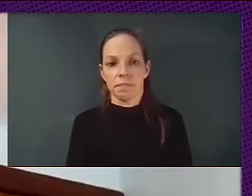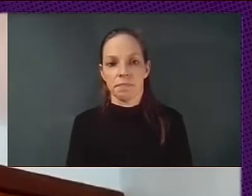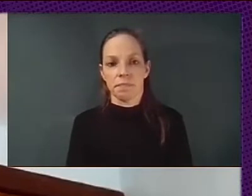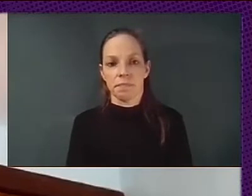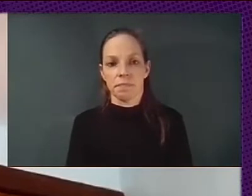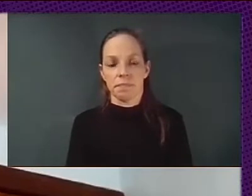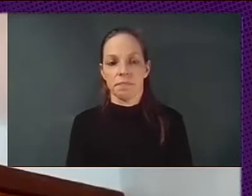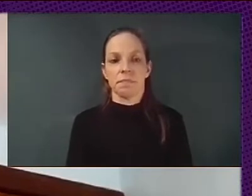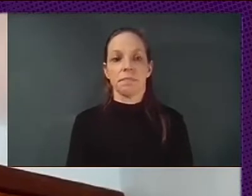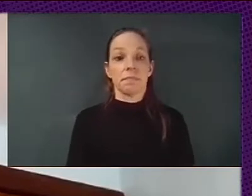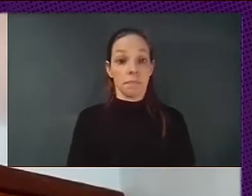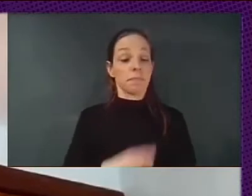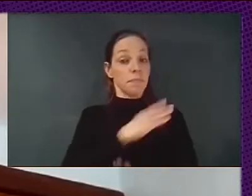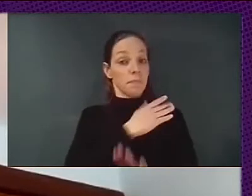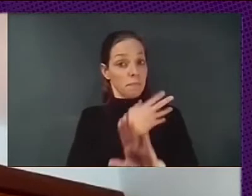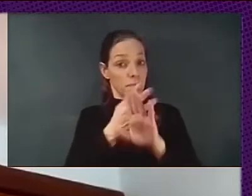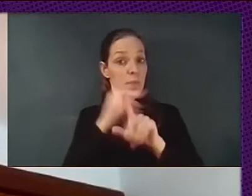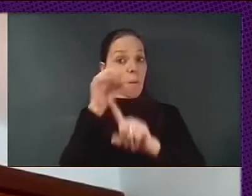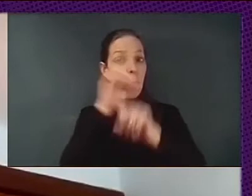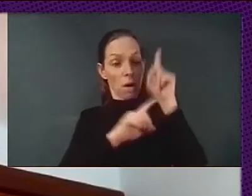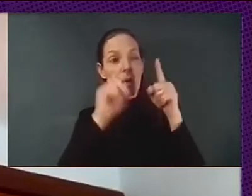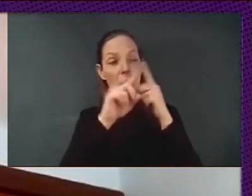talking about the idea of